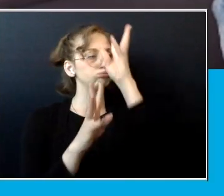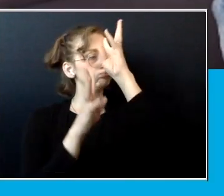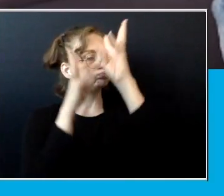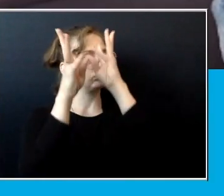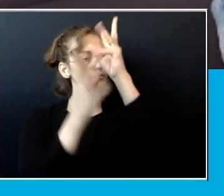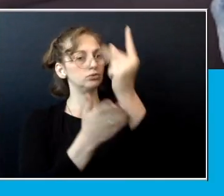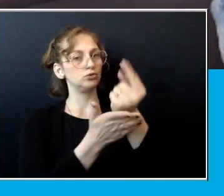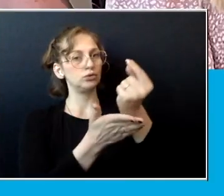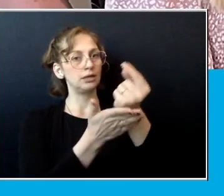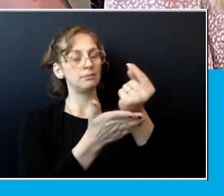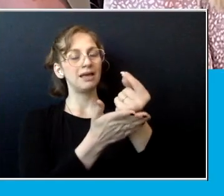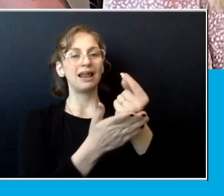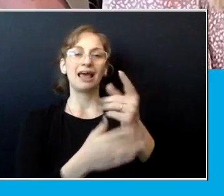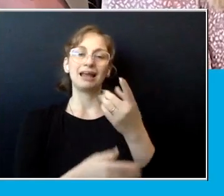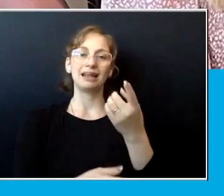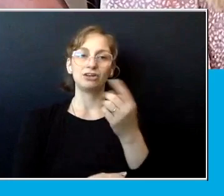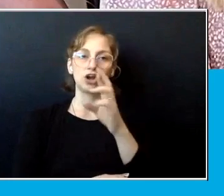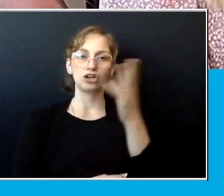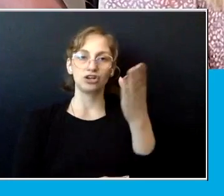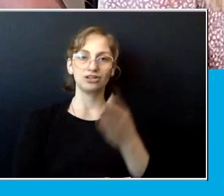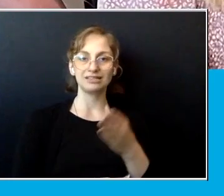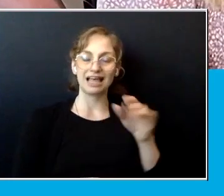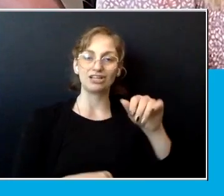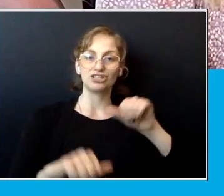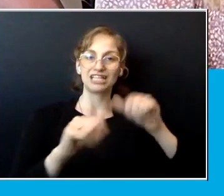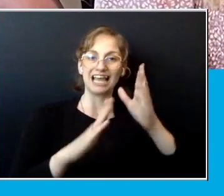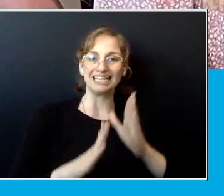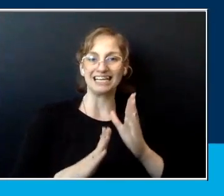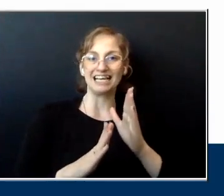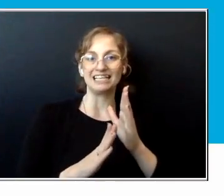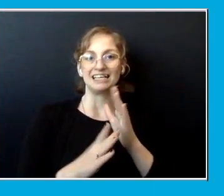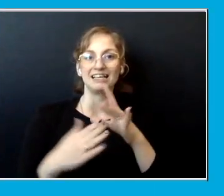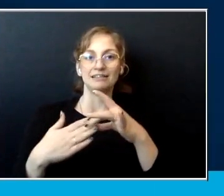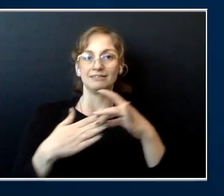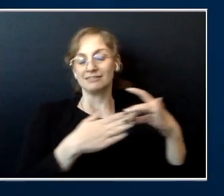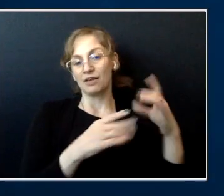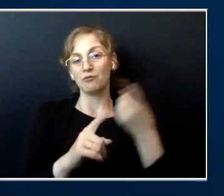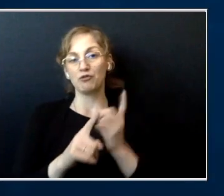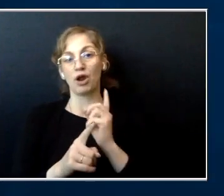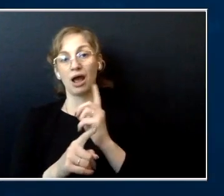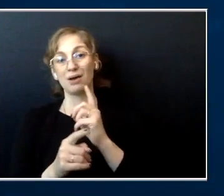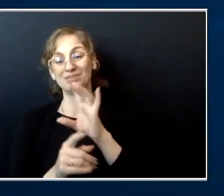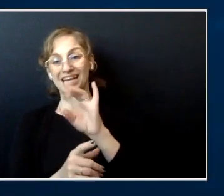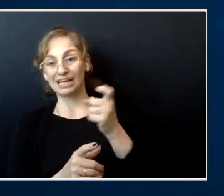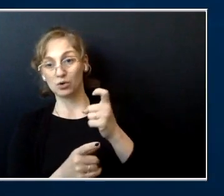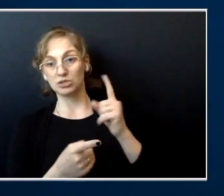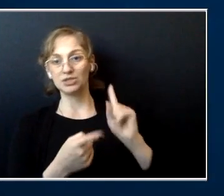doctor/scientist got Robin from diagnosis to survivorship. Friday at 8.